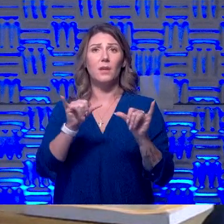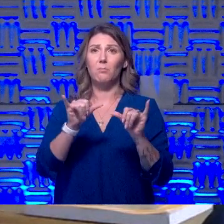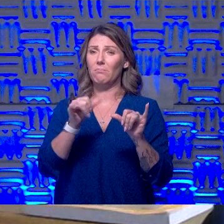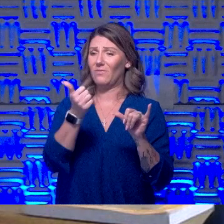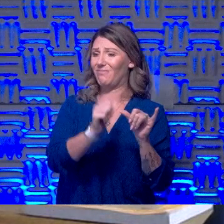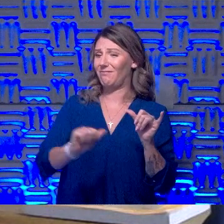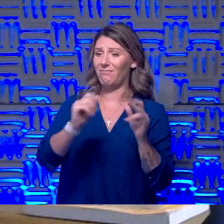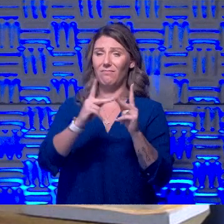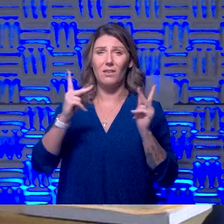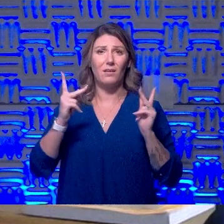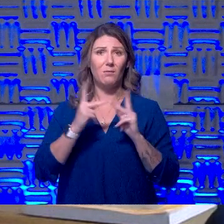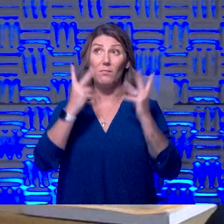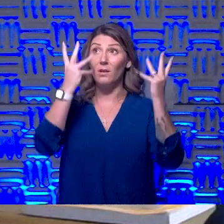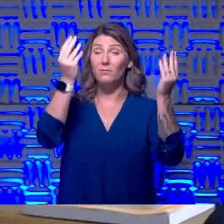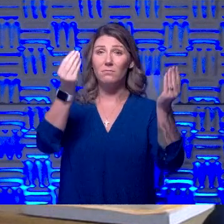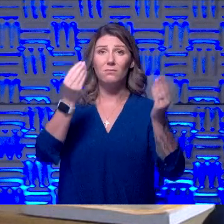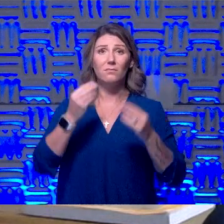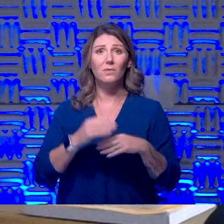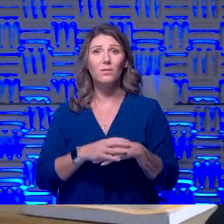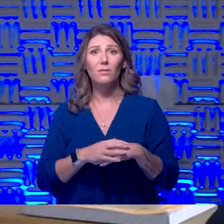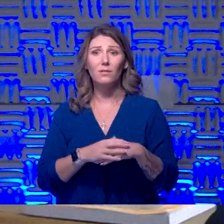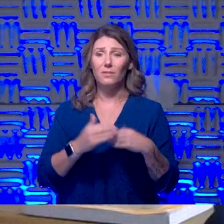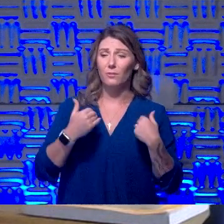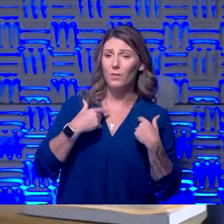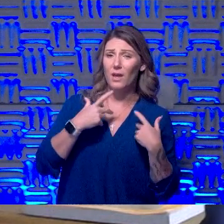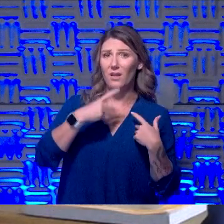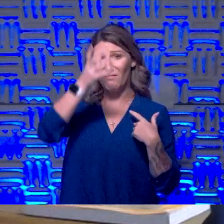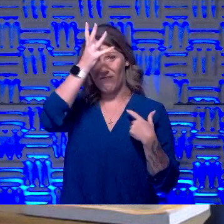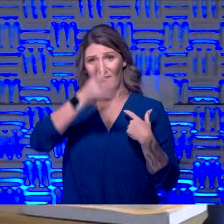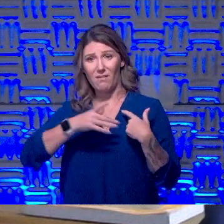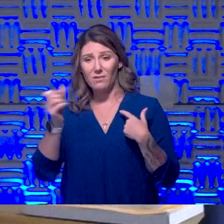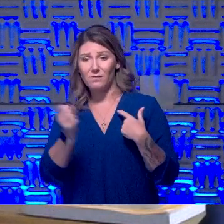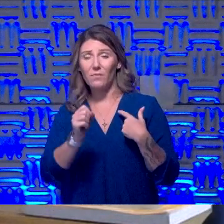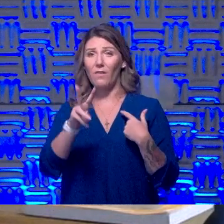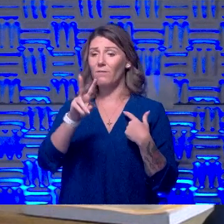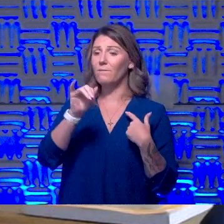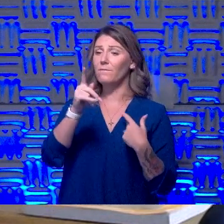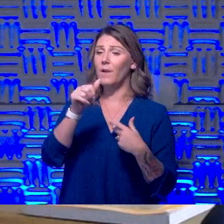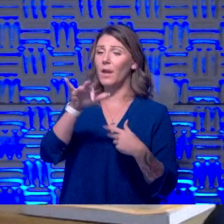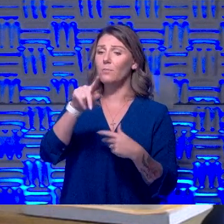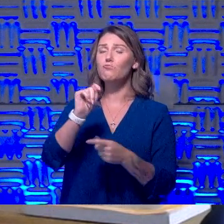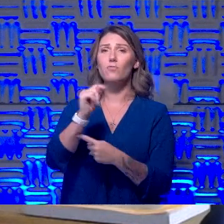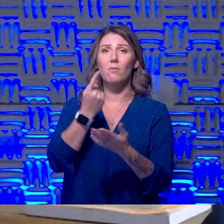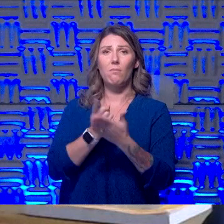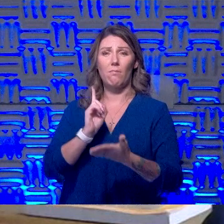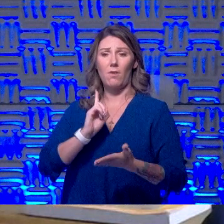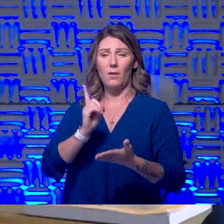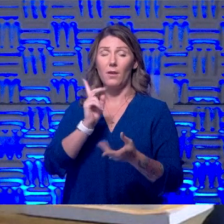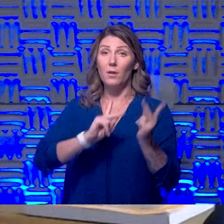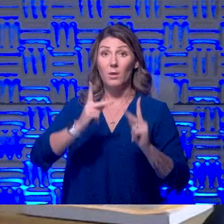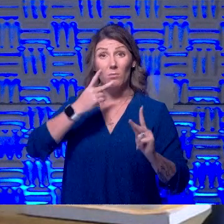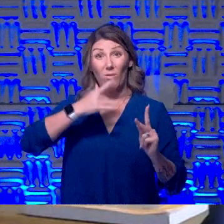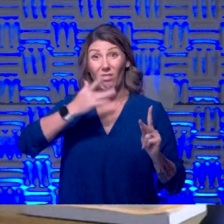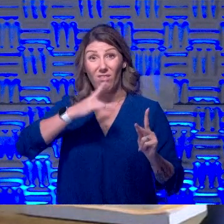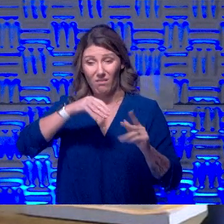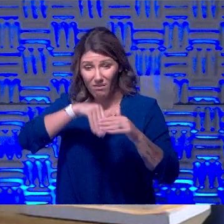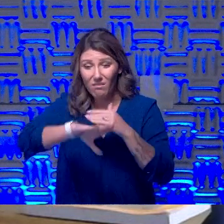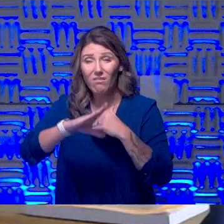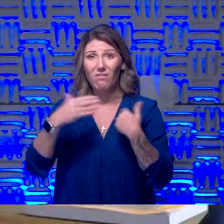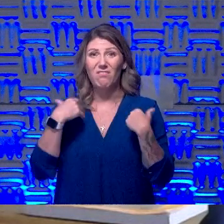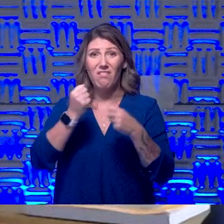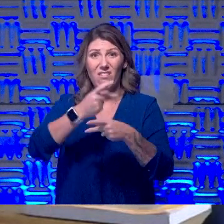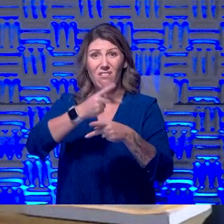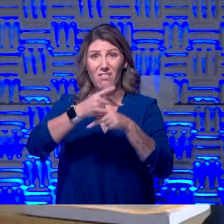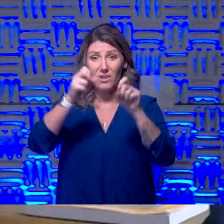any place else. And you had a gentleman on from Vibrant last week talking about the fact that people were reluctant to go into the healthcare system, and that